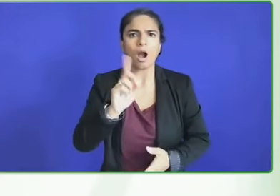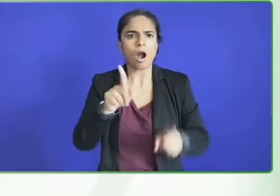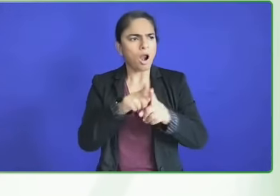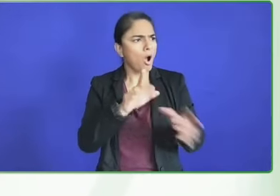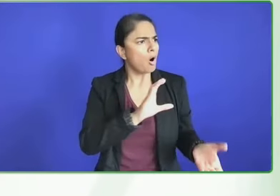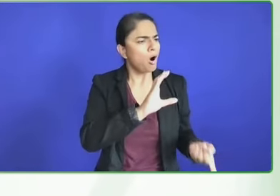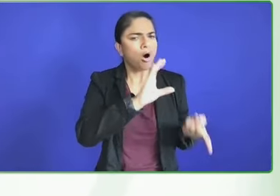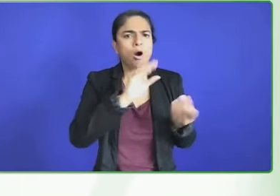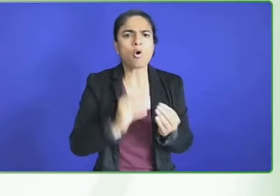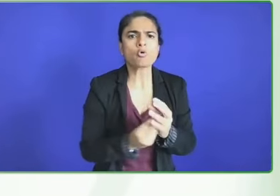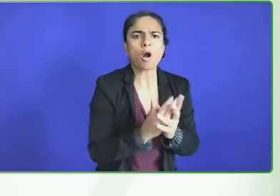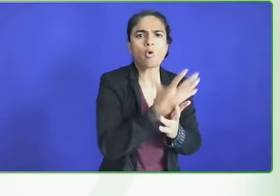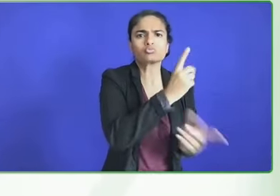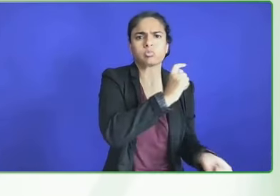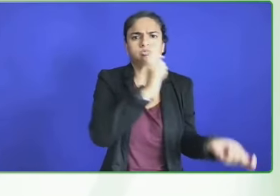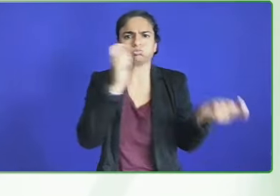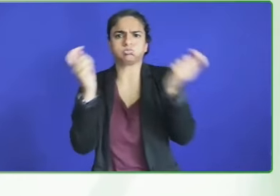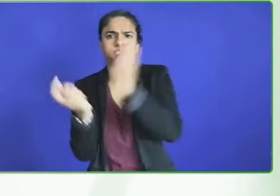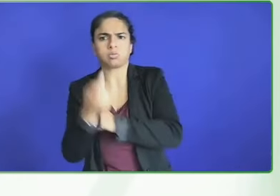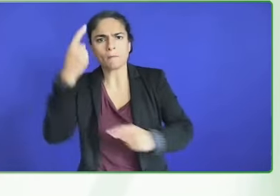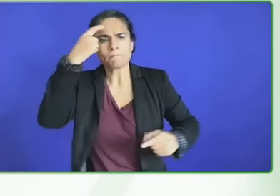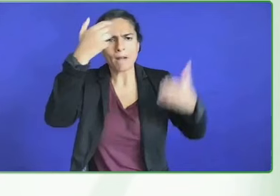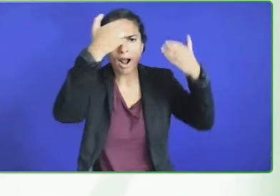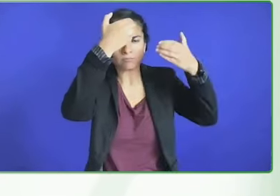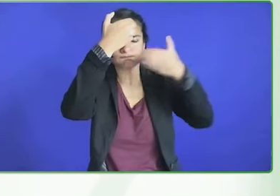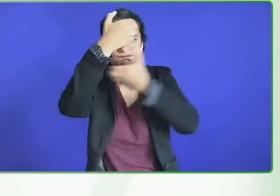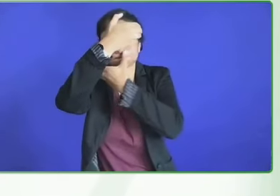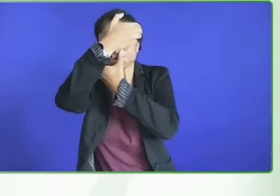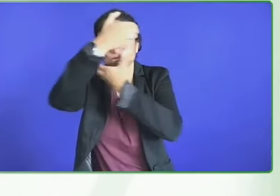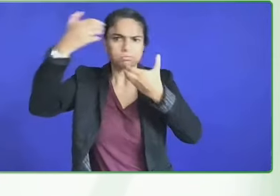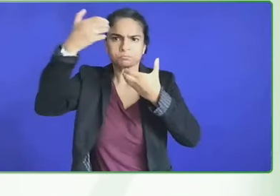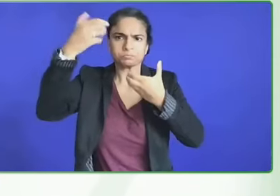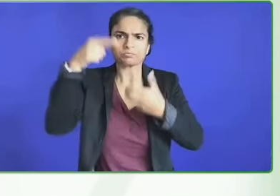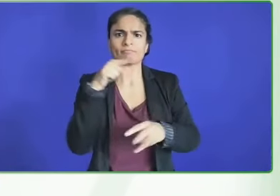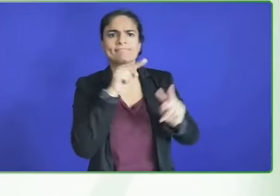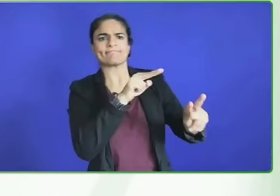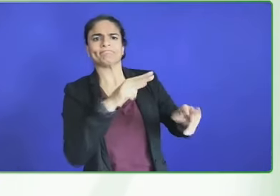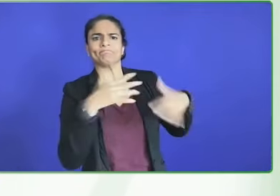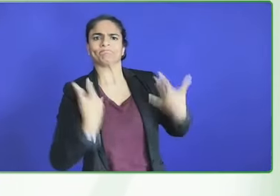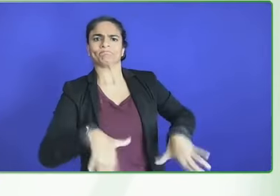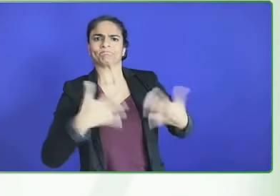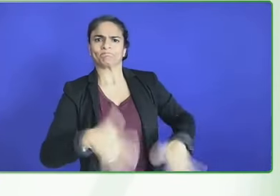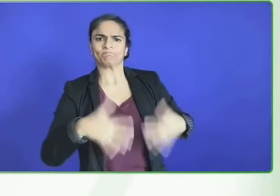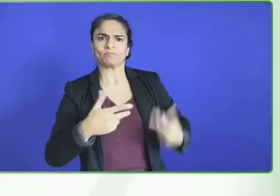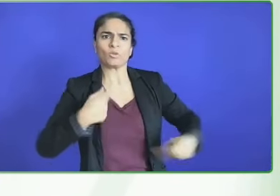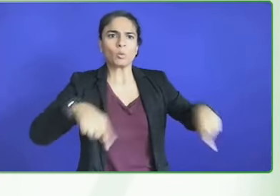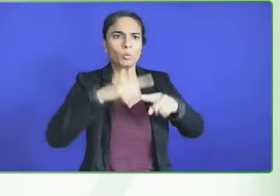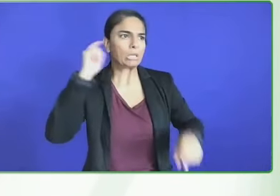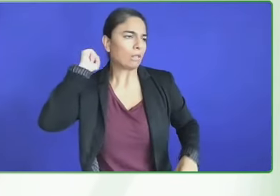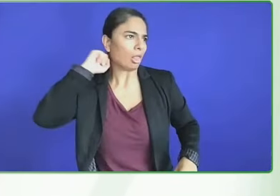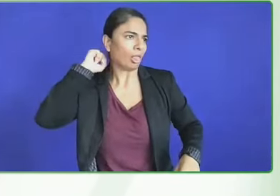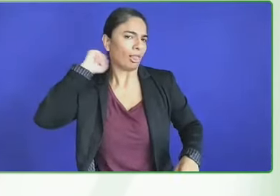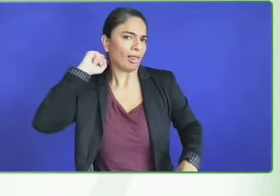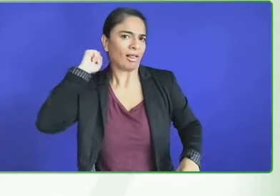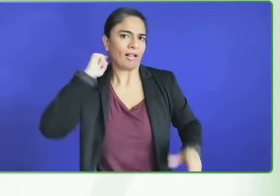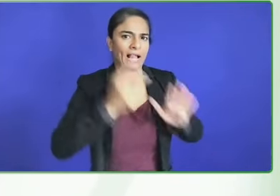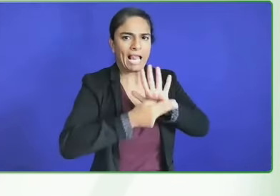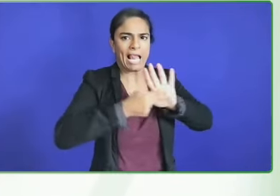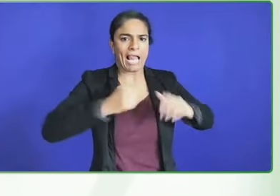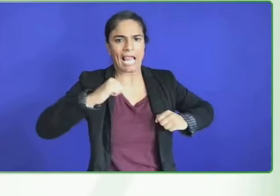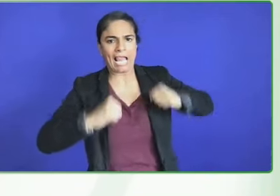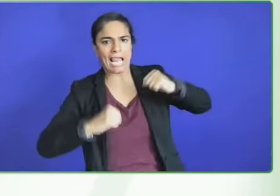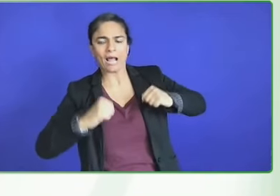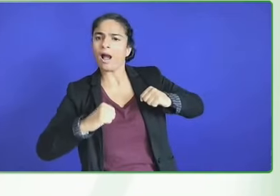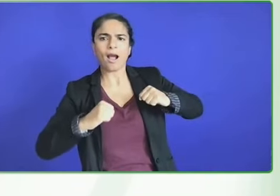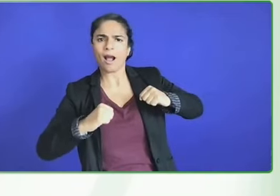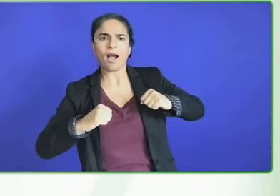organizations, and Indigenous communities and organizations. More than 22% of Canadians, more than 6 million people, live